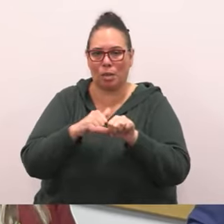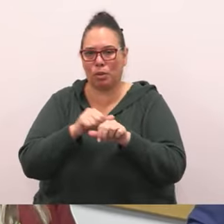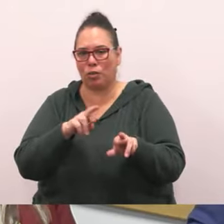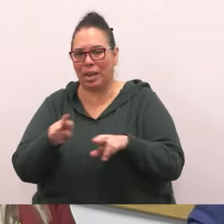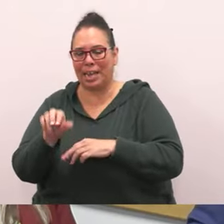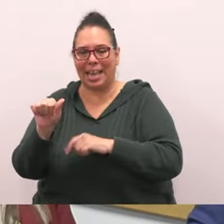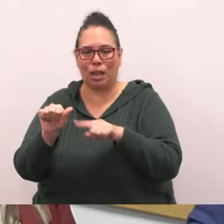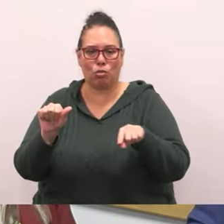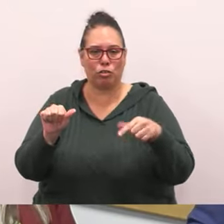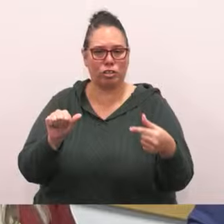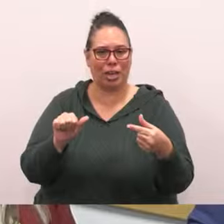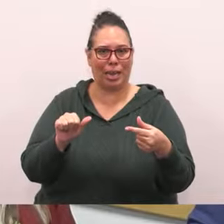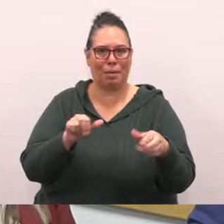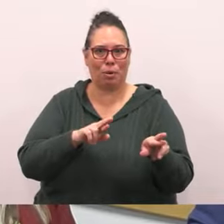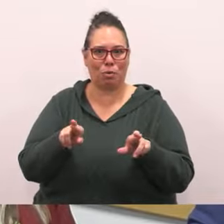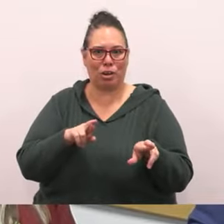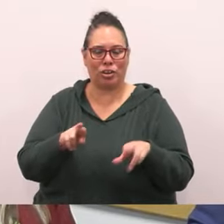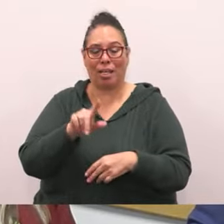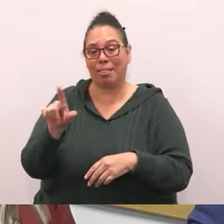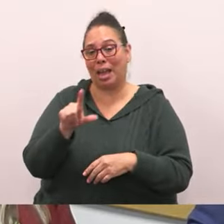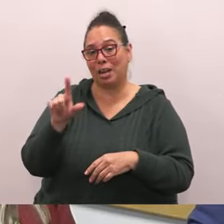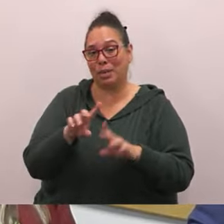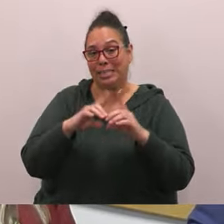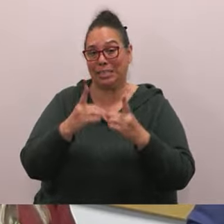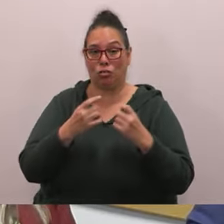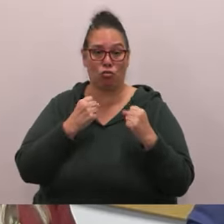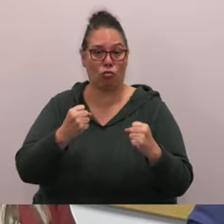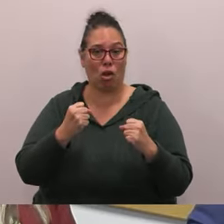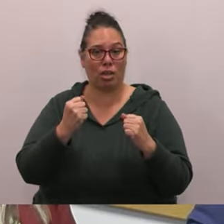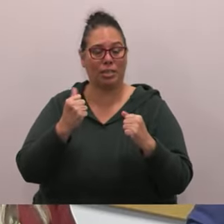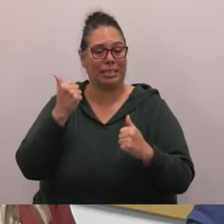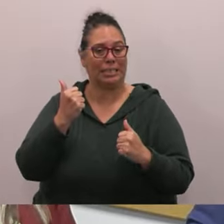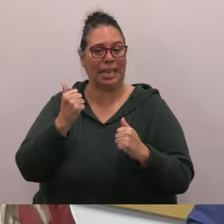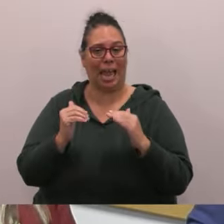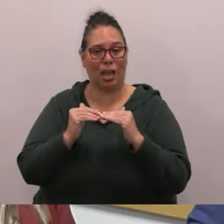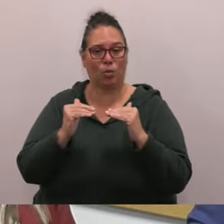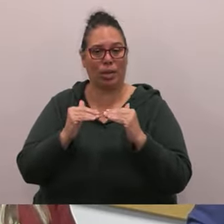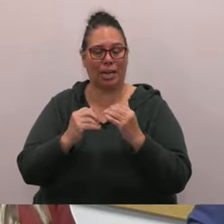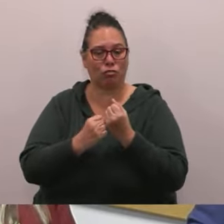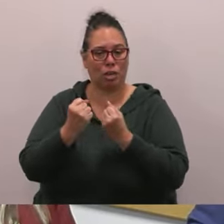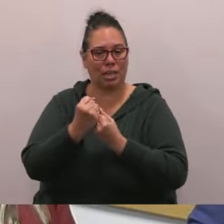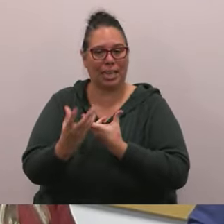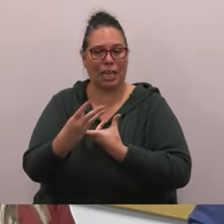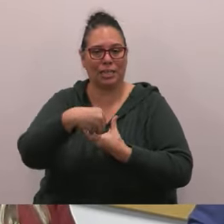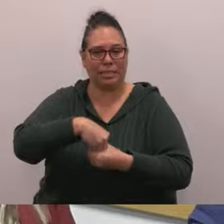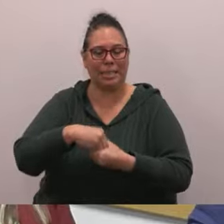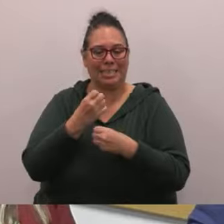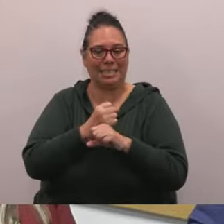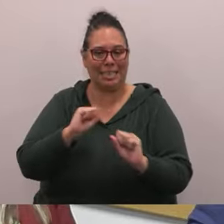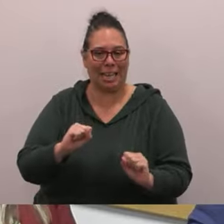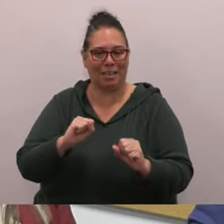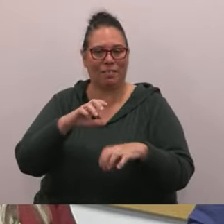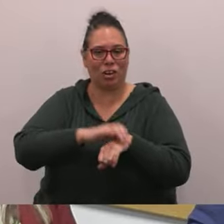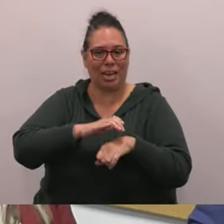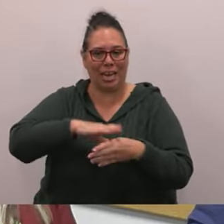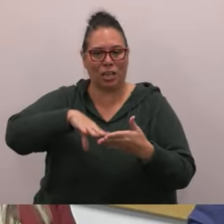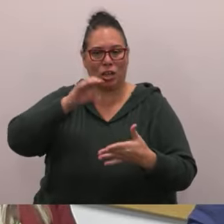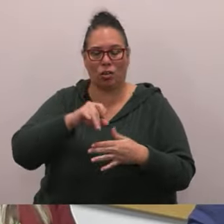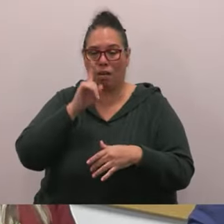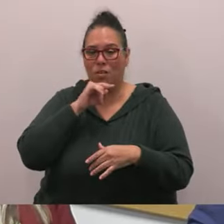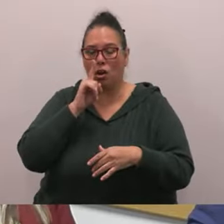A through G preparation. Libraries are also the district's strongest equity structures, providing safe, inclusive spaces for English learners, foster youth,